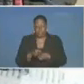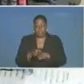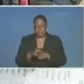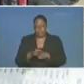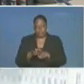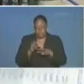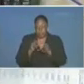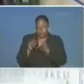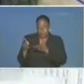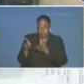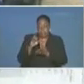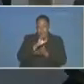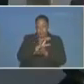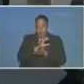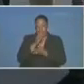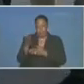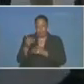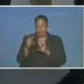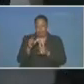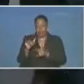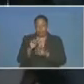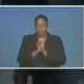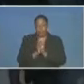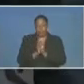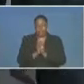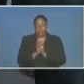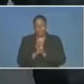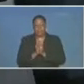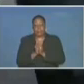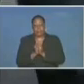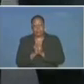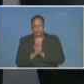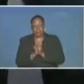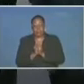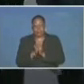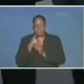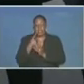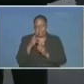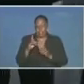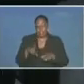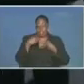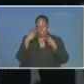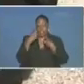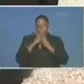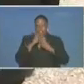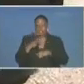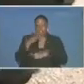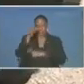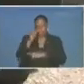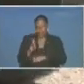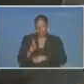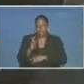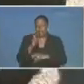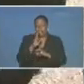deploy resources in real time. U.S. Chargé d'Affaires Yusha Pitt says the donations are a response to the high demand for